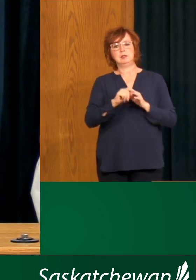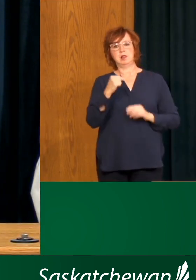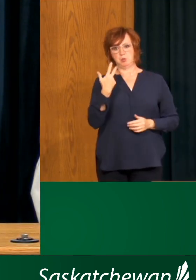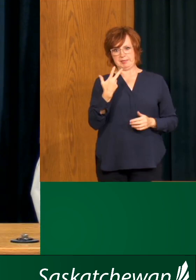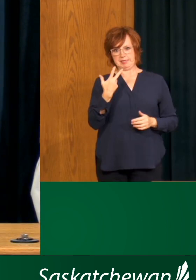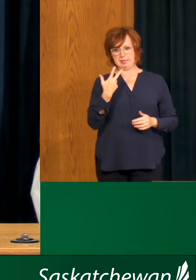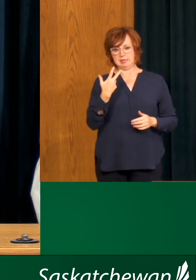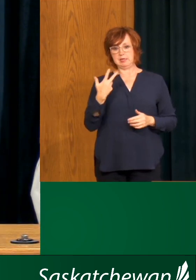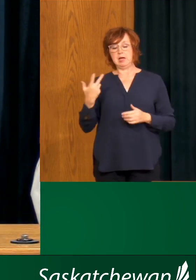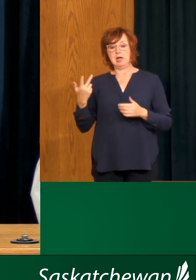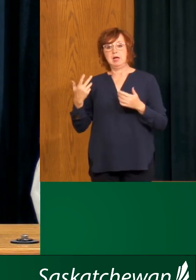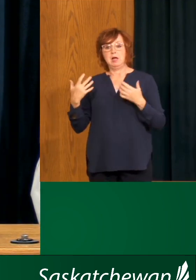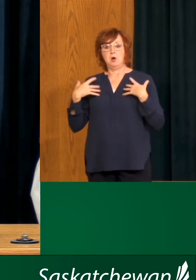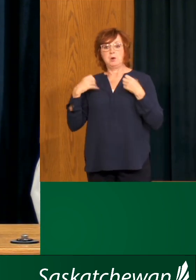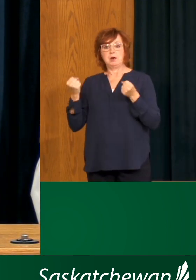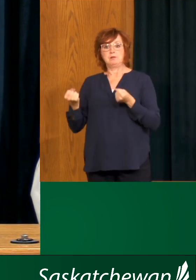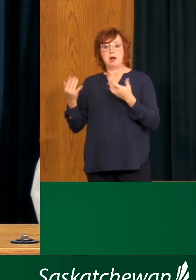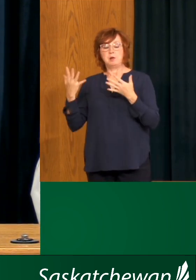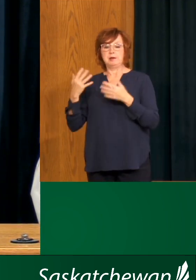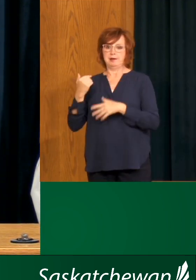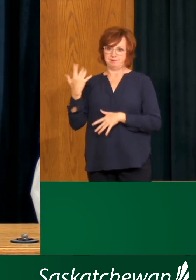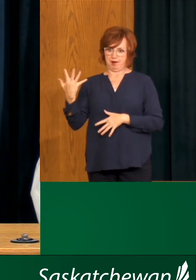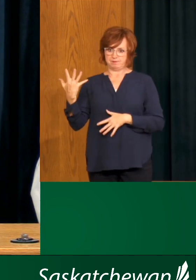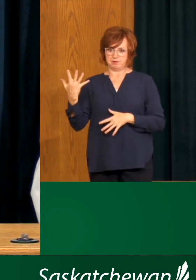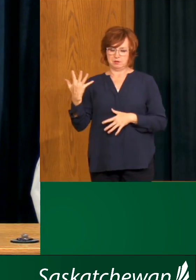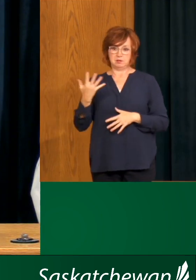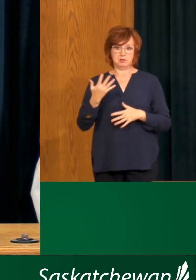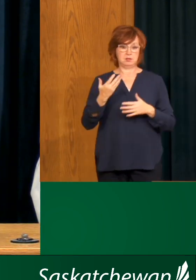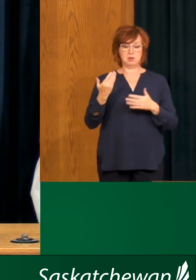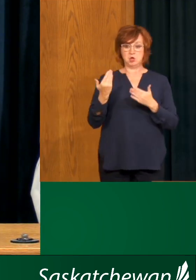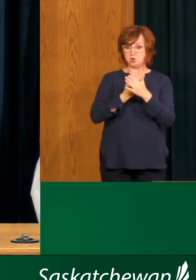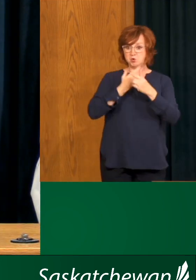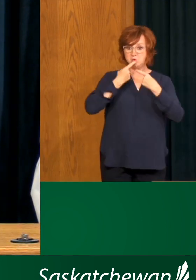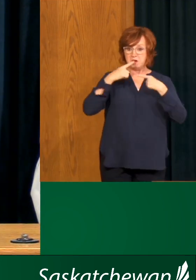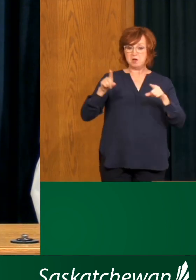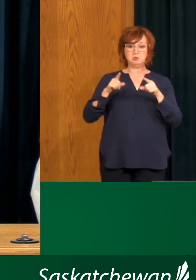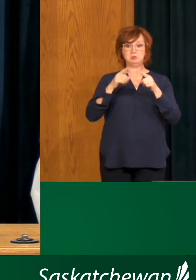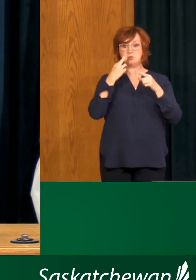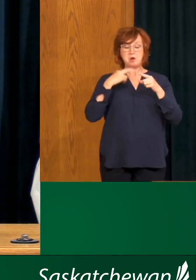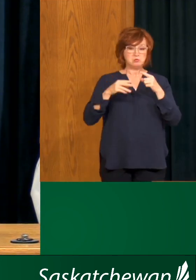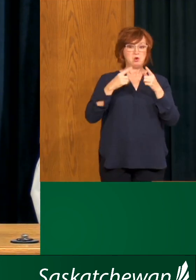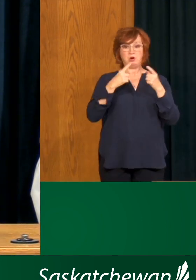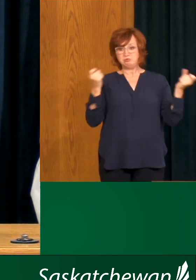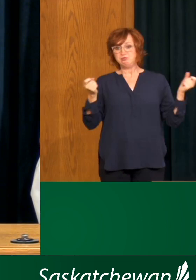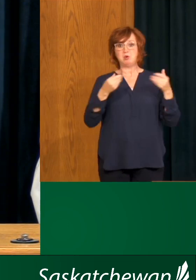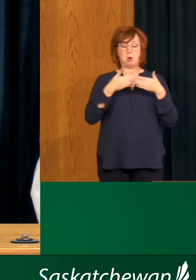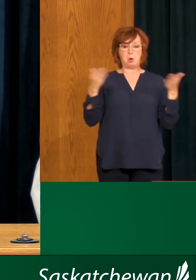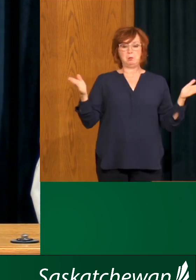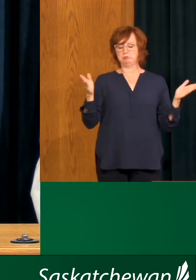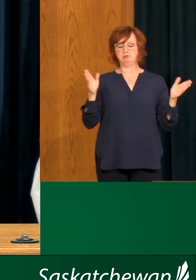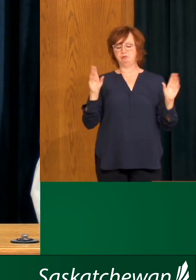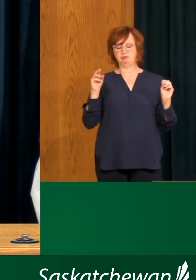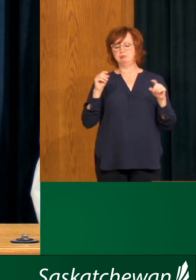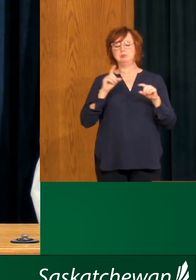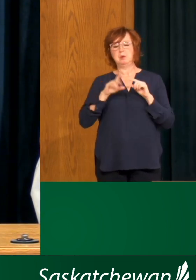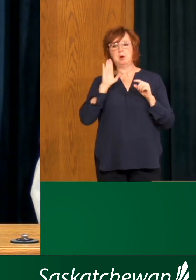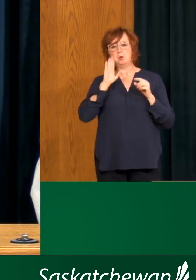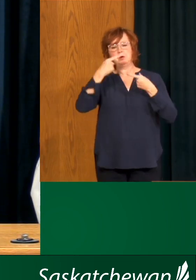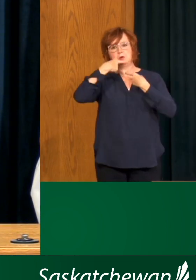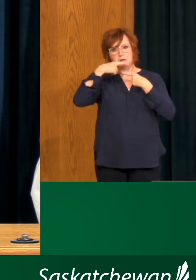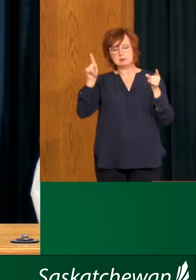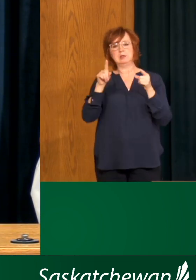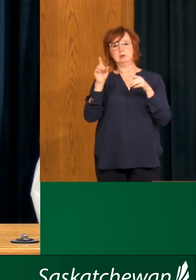5 more recoveries. I don't have any new reopening announcements to make today, but I expect to announce the dates for all of the remaining Phase